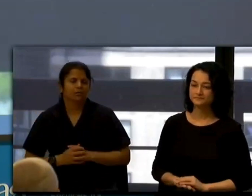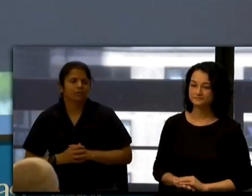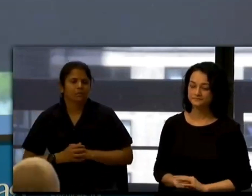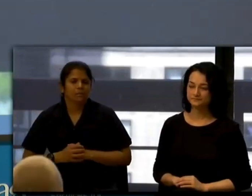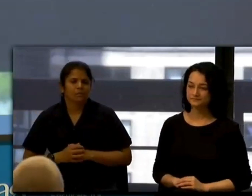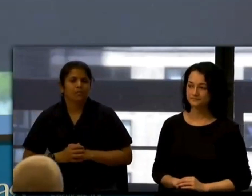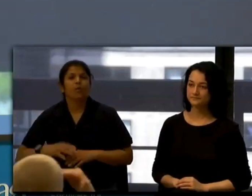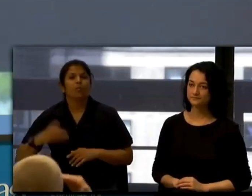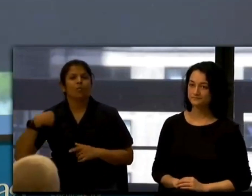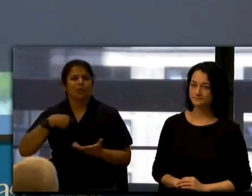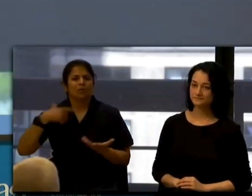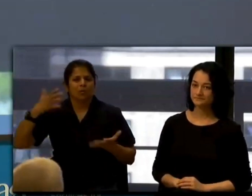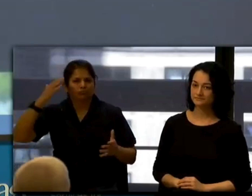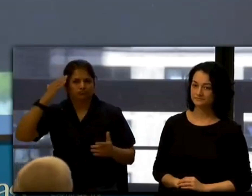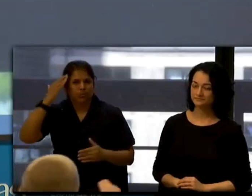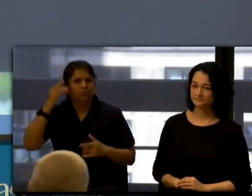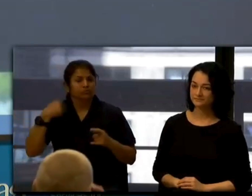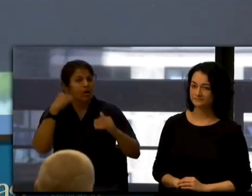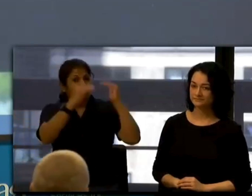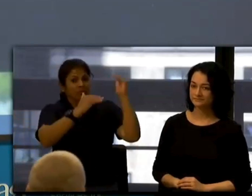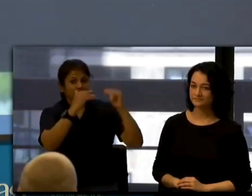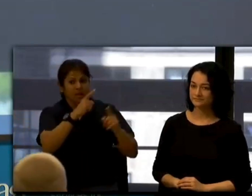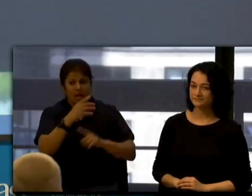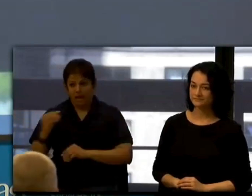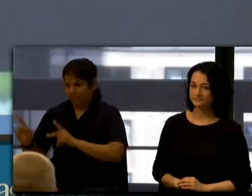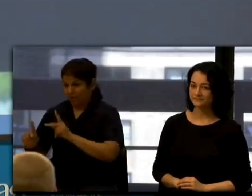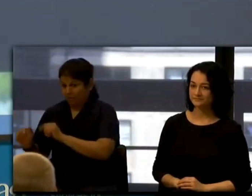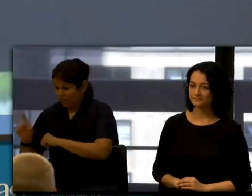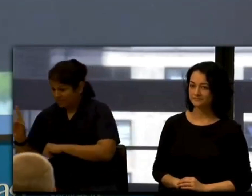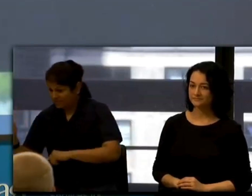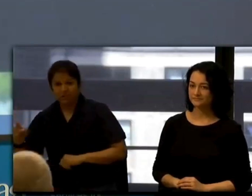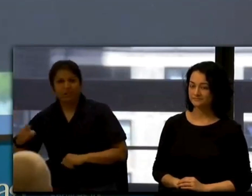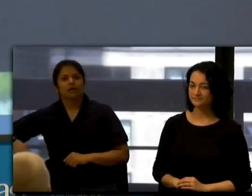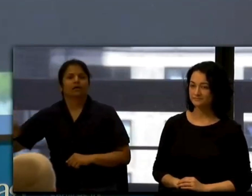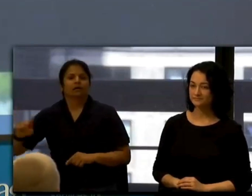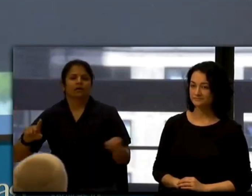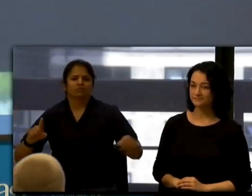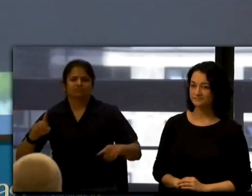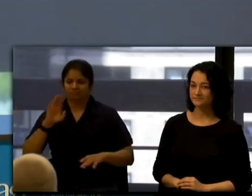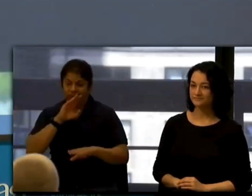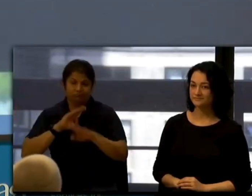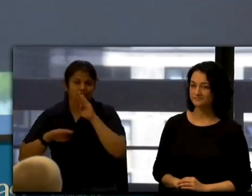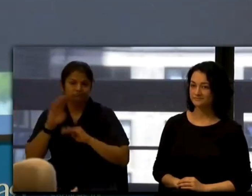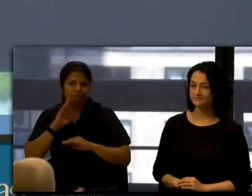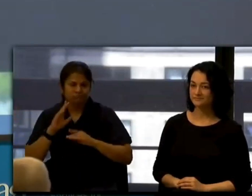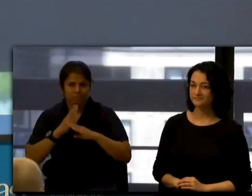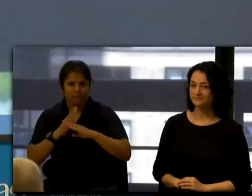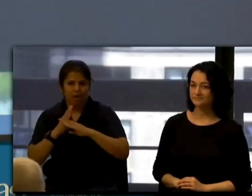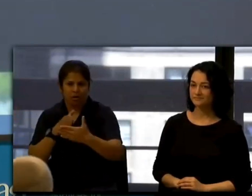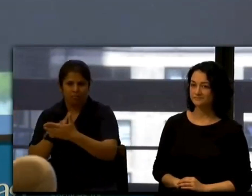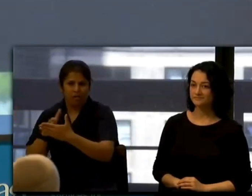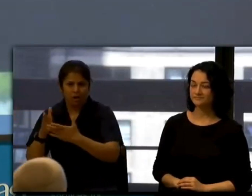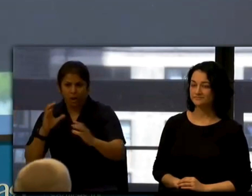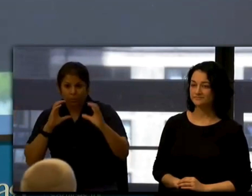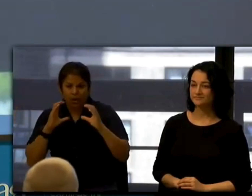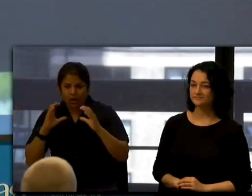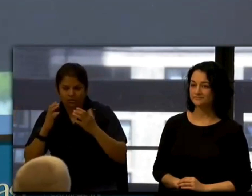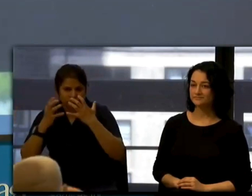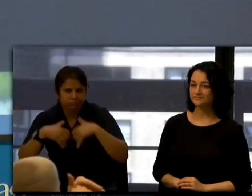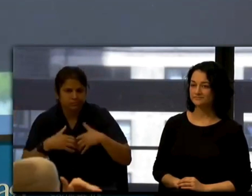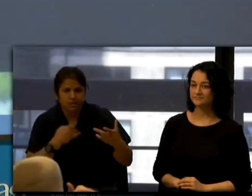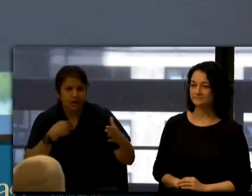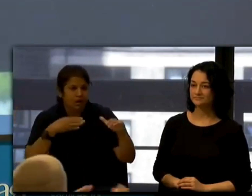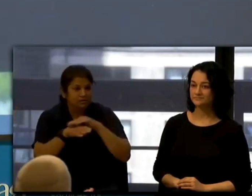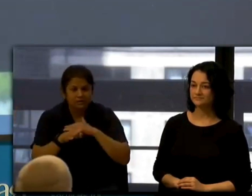and people with disabilities too often face barriers, lack of access to community services, and stereotypes